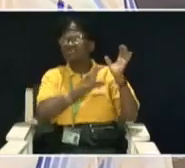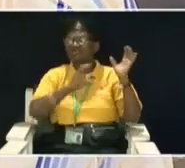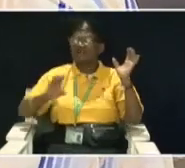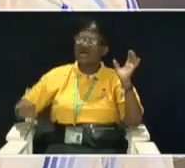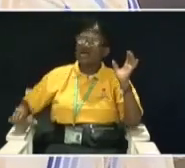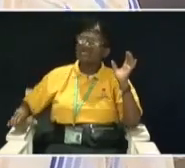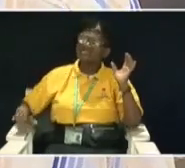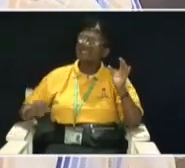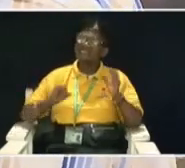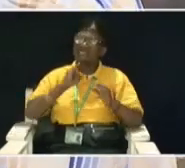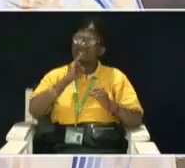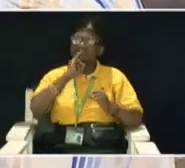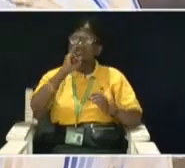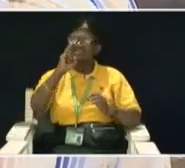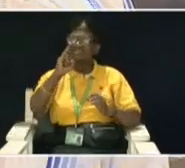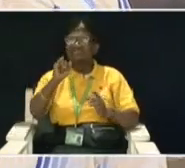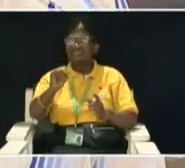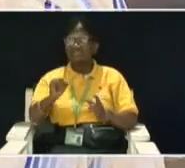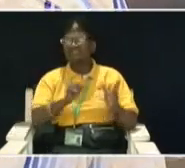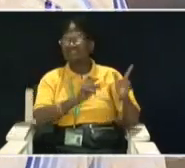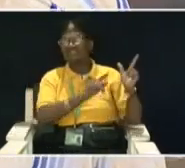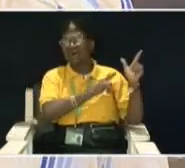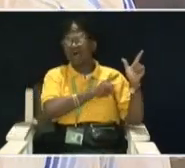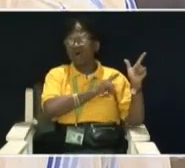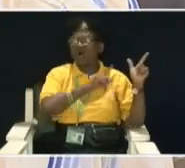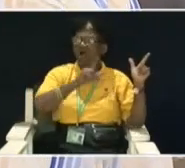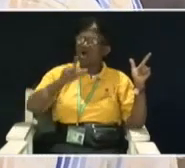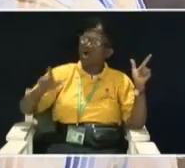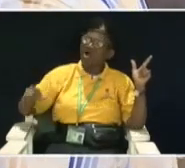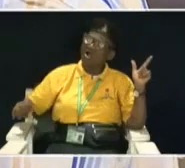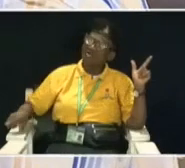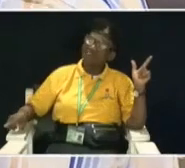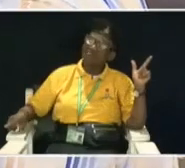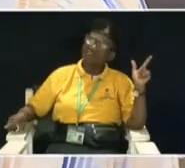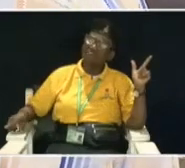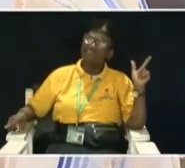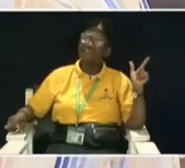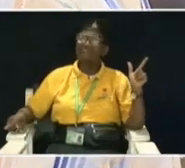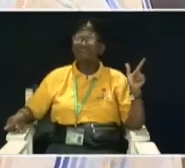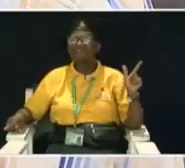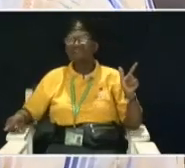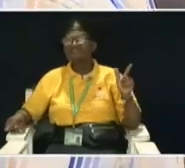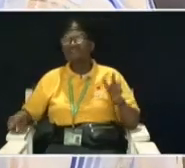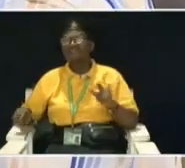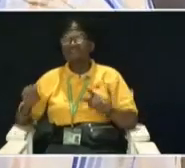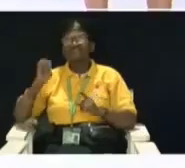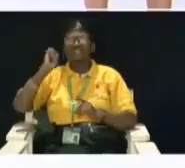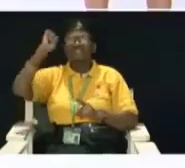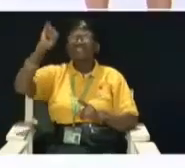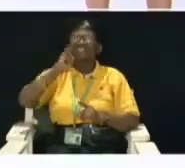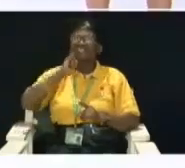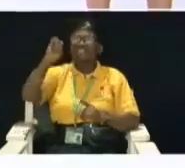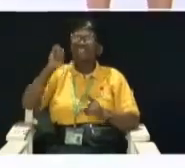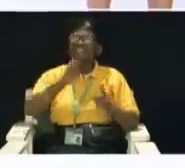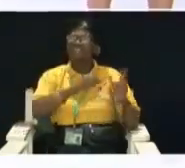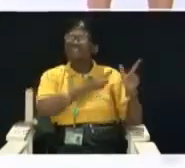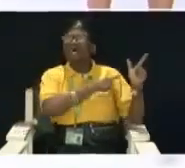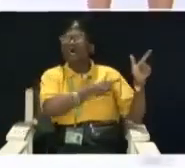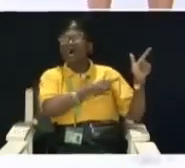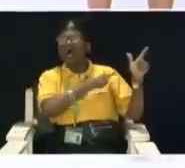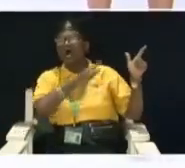Jesus Christ is Lord, is Lord.